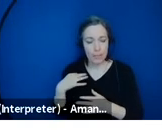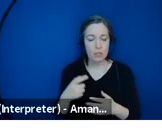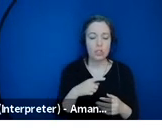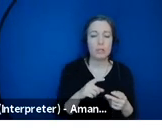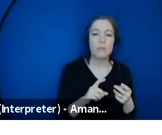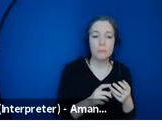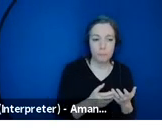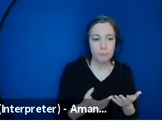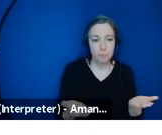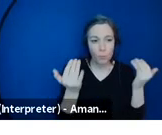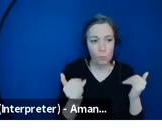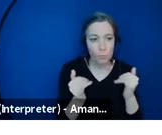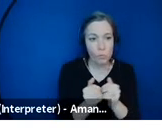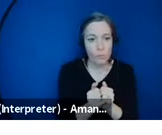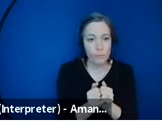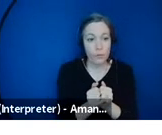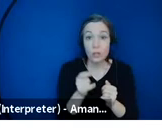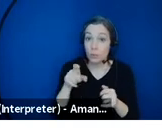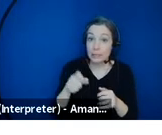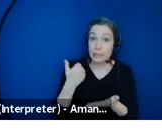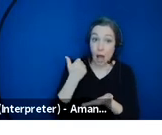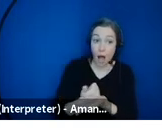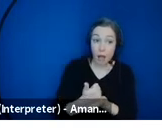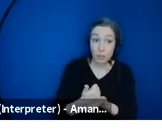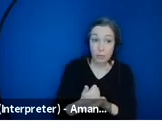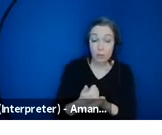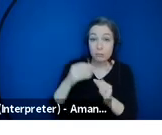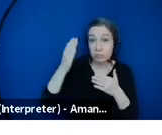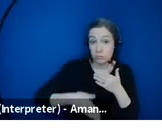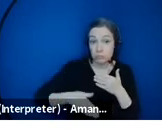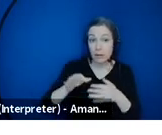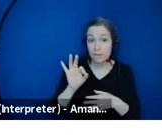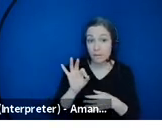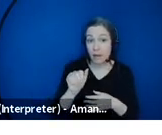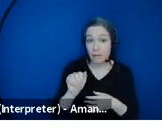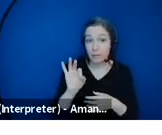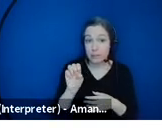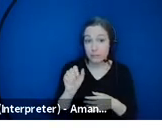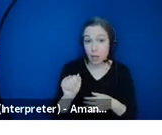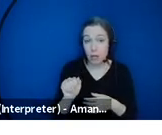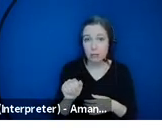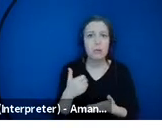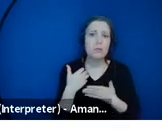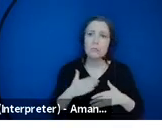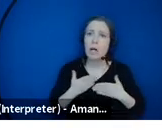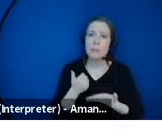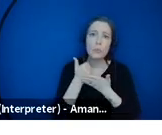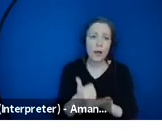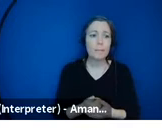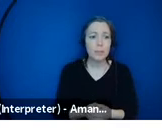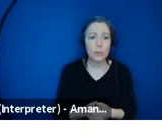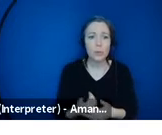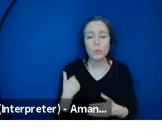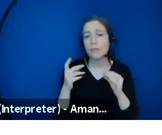Like I mentioned, if you need help completing your FAFSA, we'd be happy to help you. We do have one more event, FAFSA finish event happening